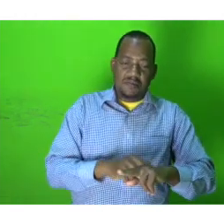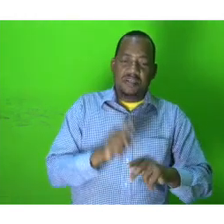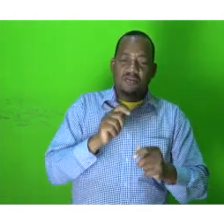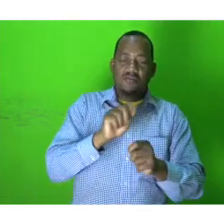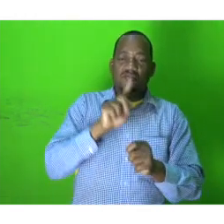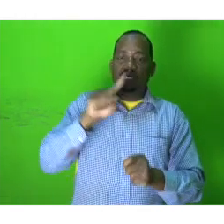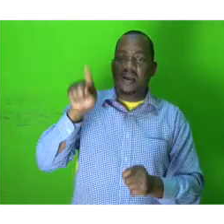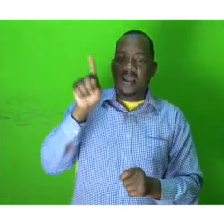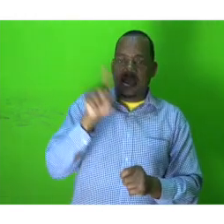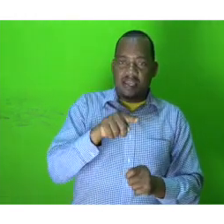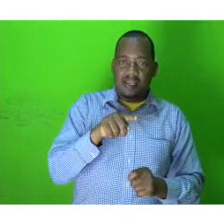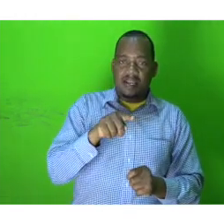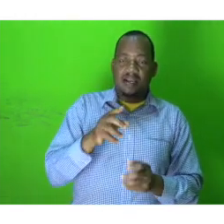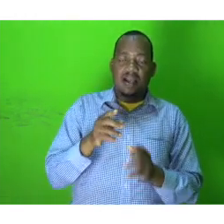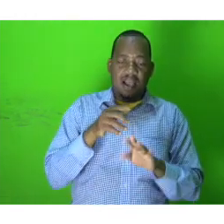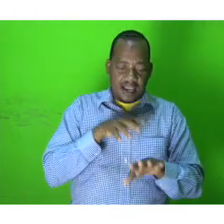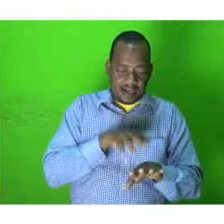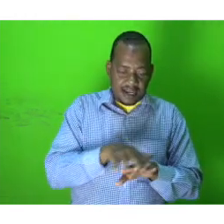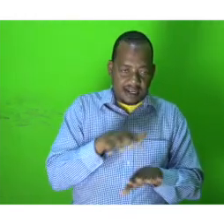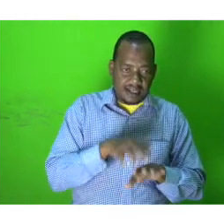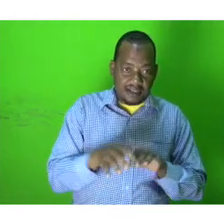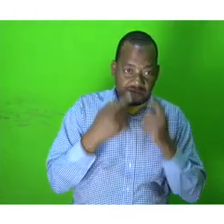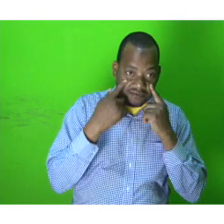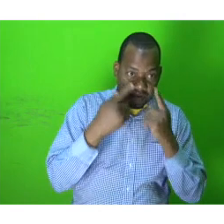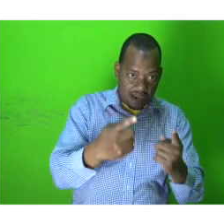the error are identified.